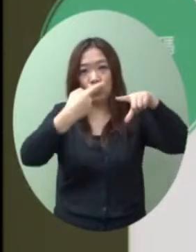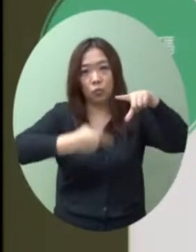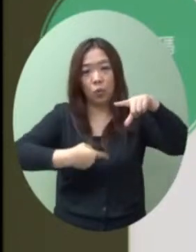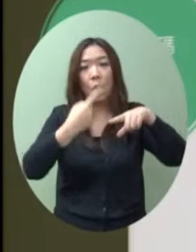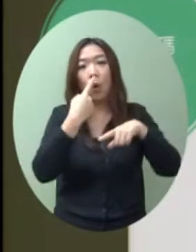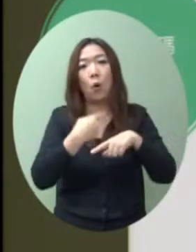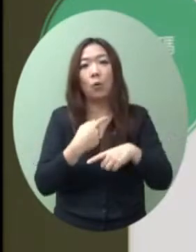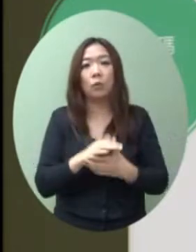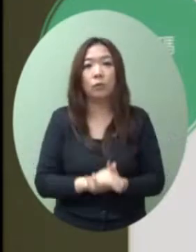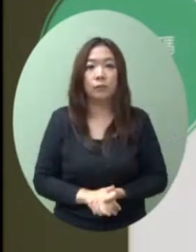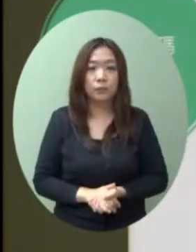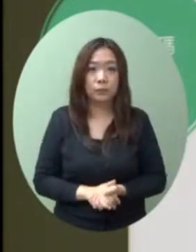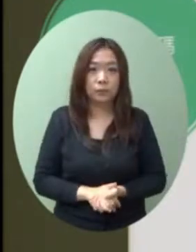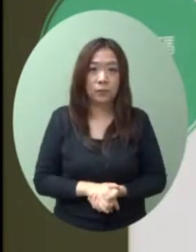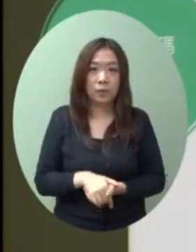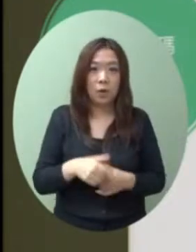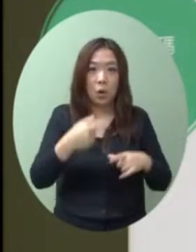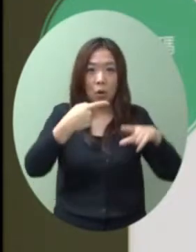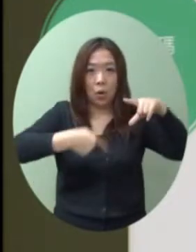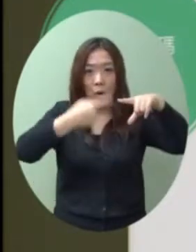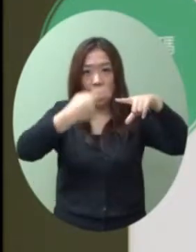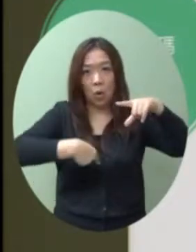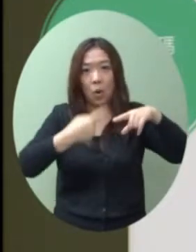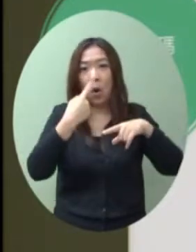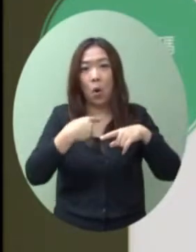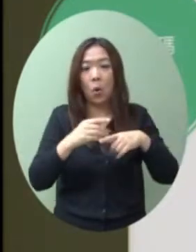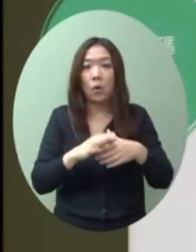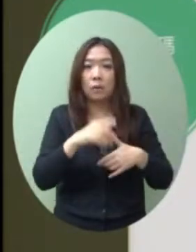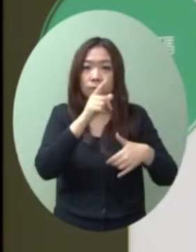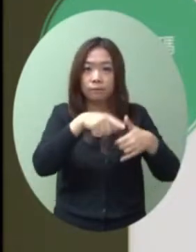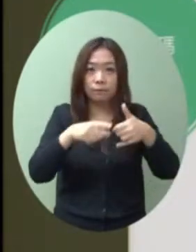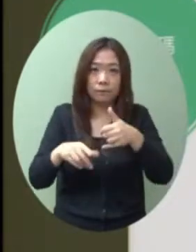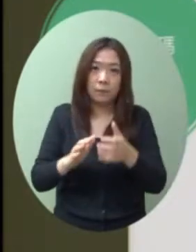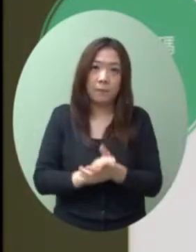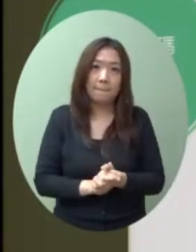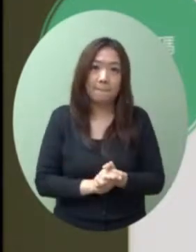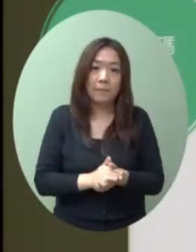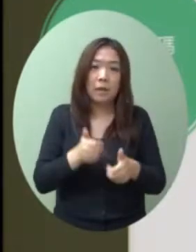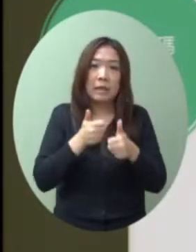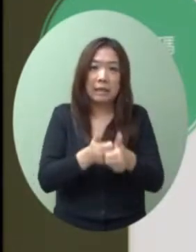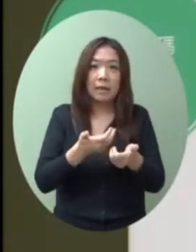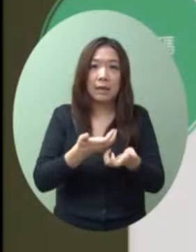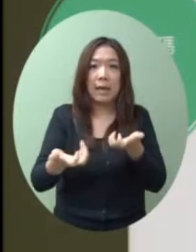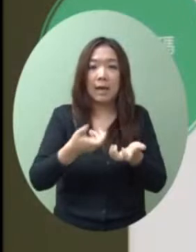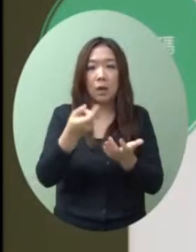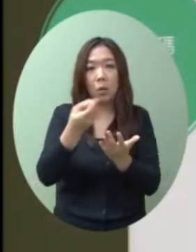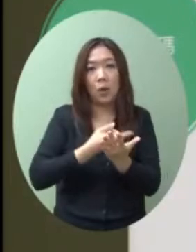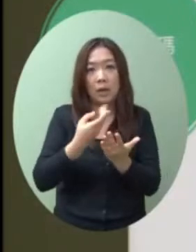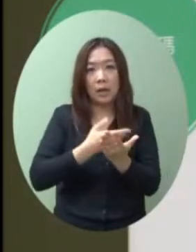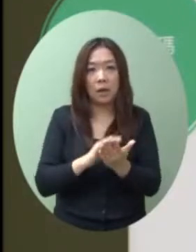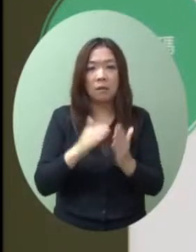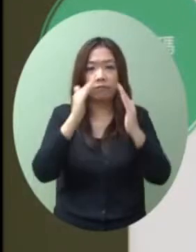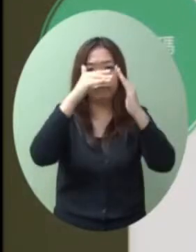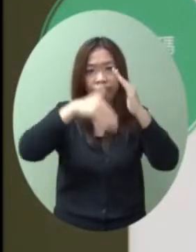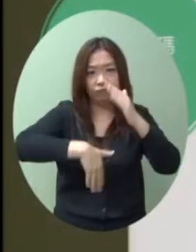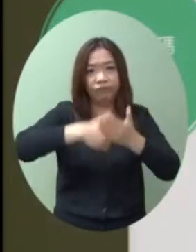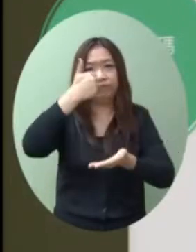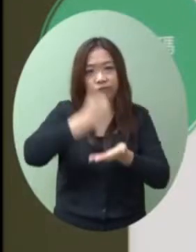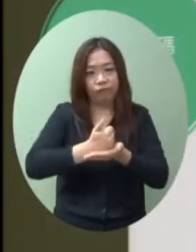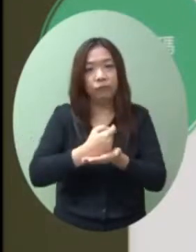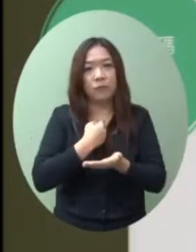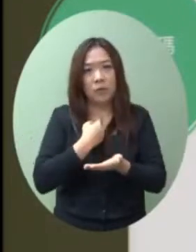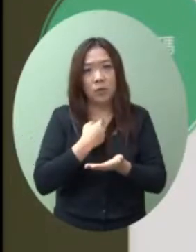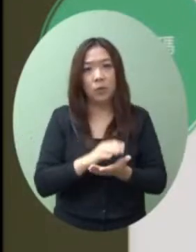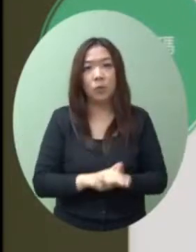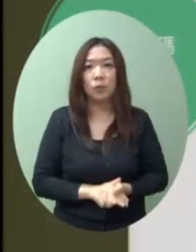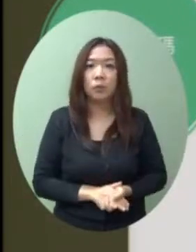the scanner will send a notification to the user's phone, reminding them that the QR code has turned red. So according